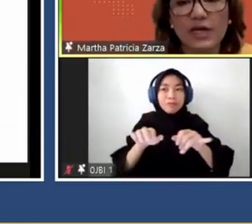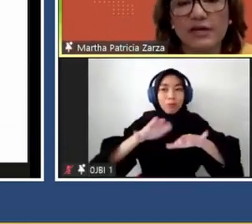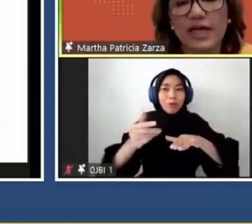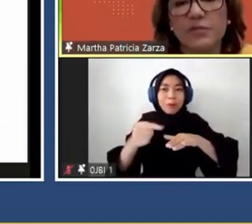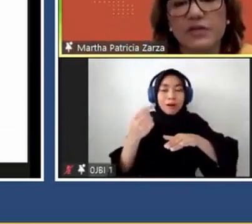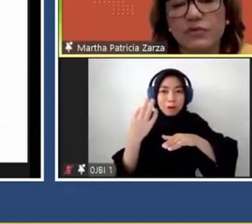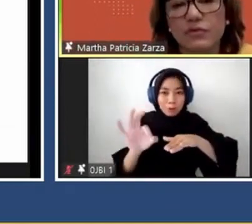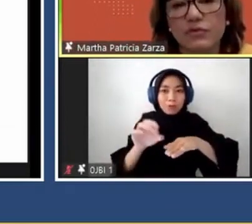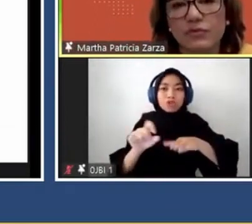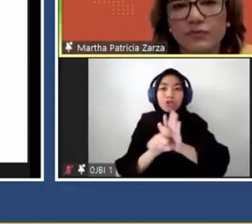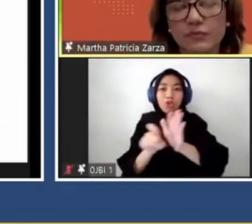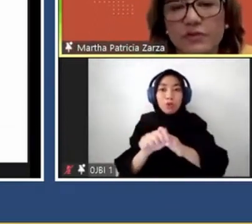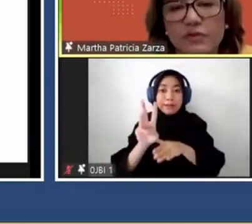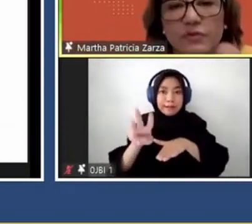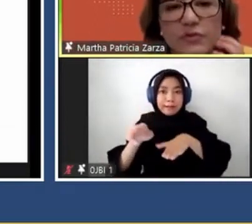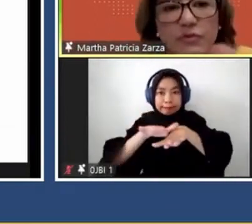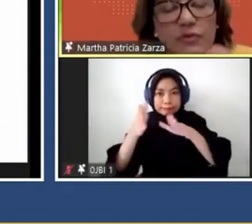what we are aiming to